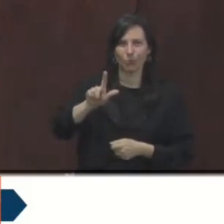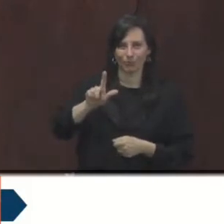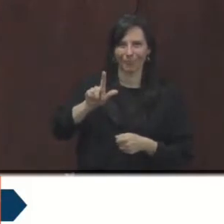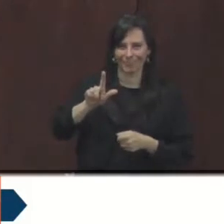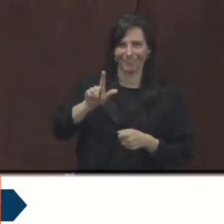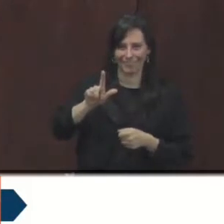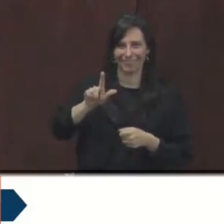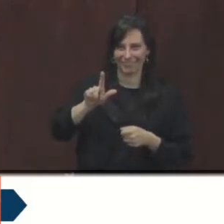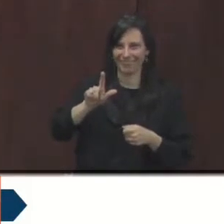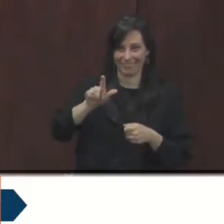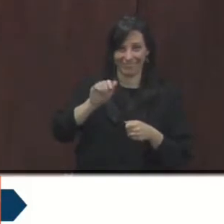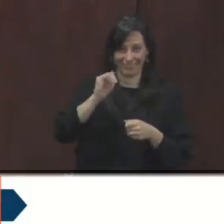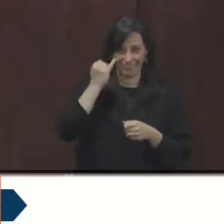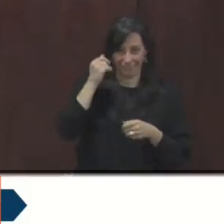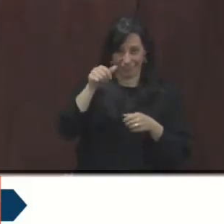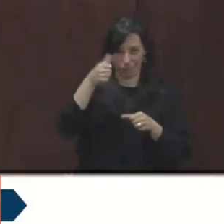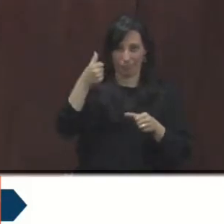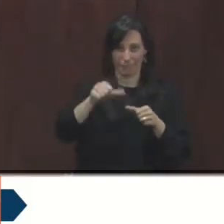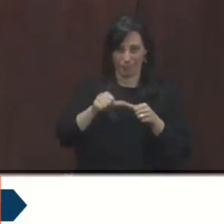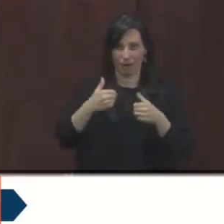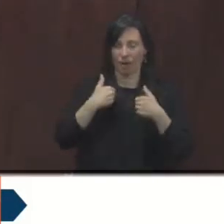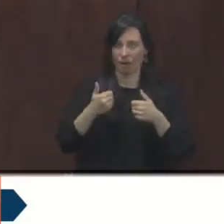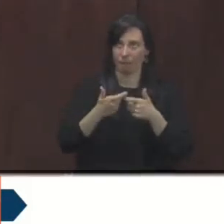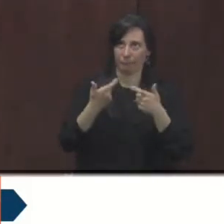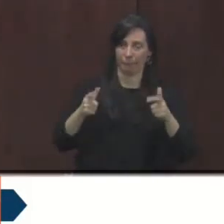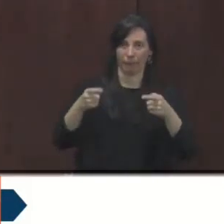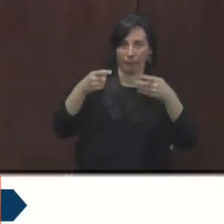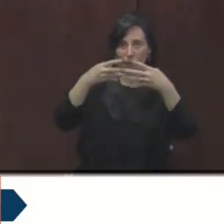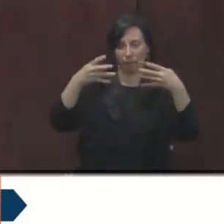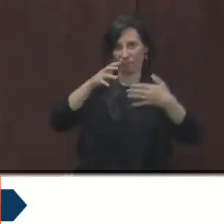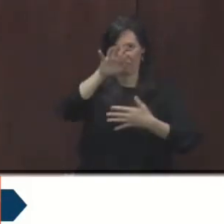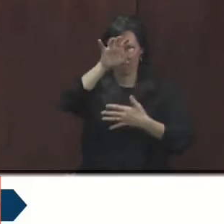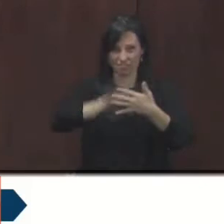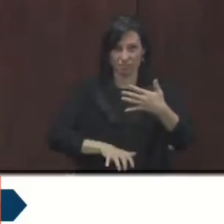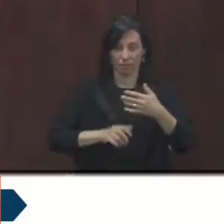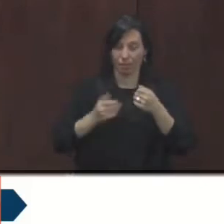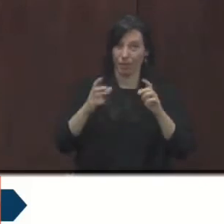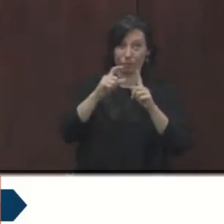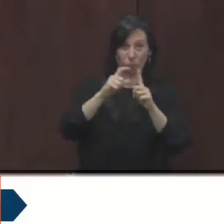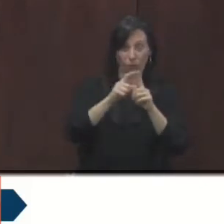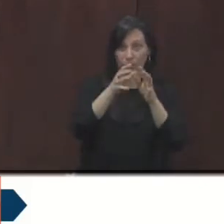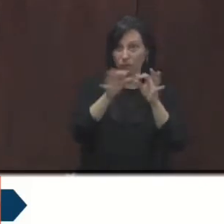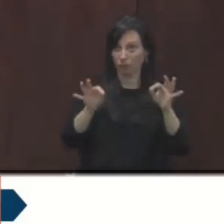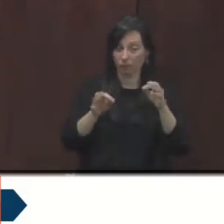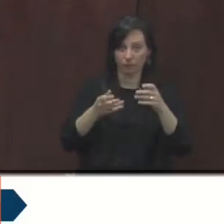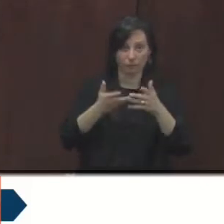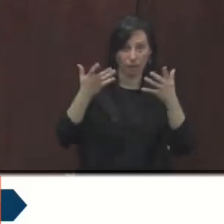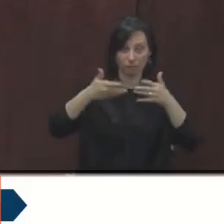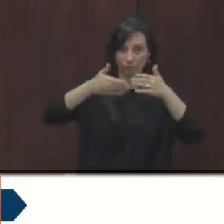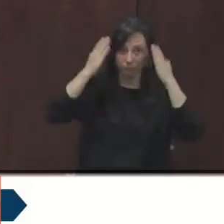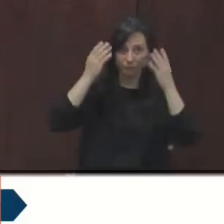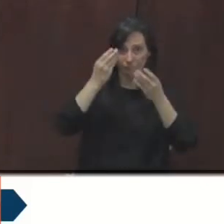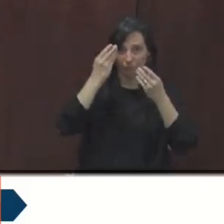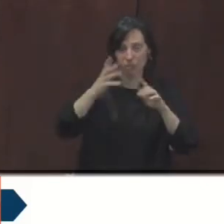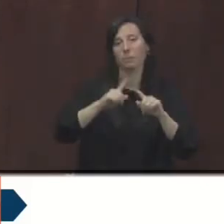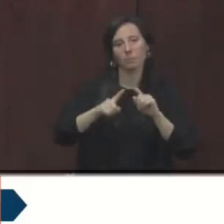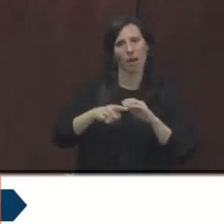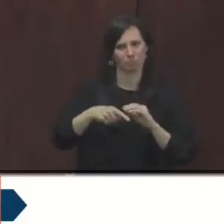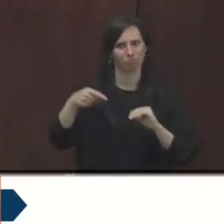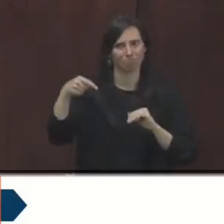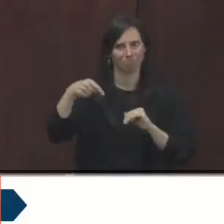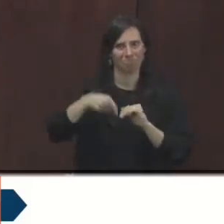lot of stratification on it, a lot of words. It was very busy, but it was very complete and